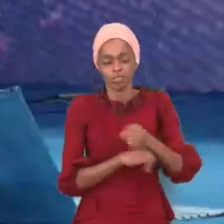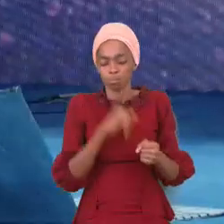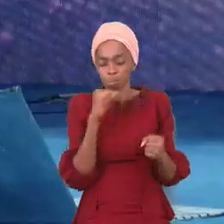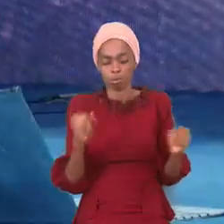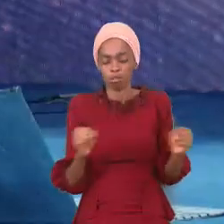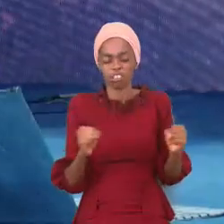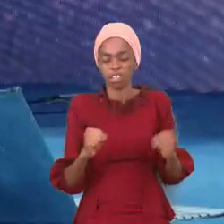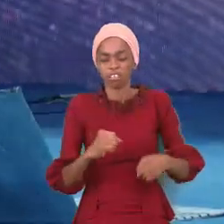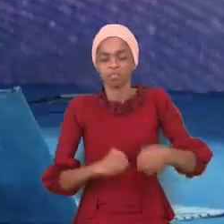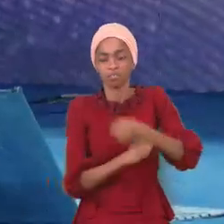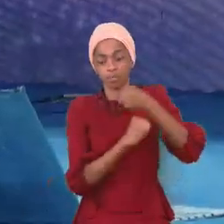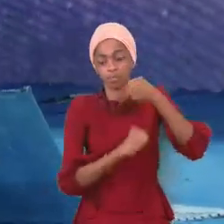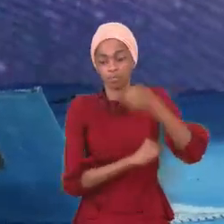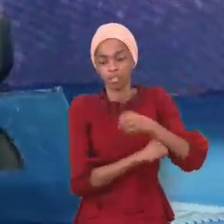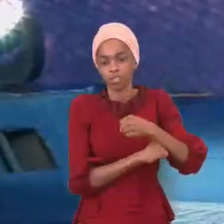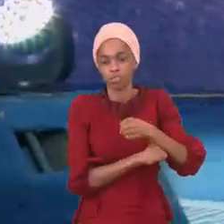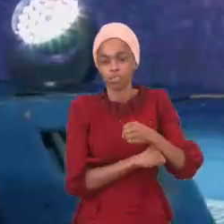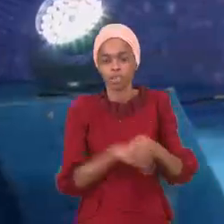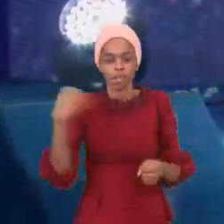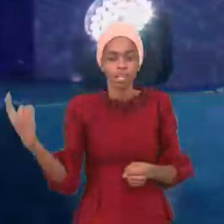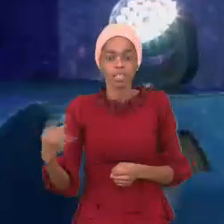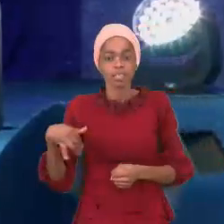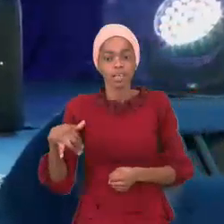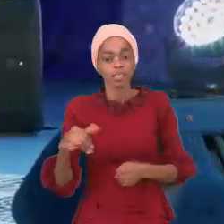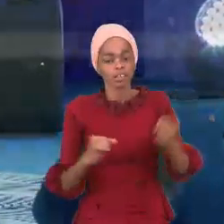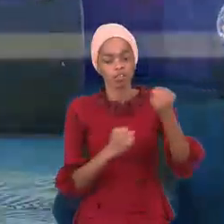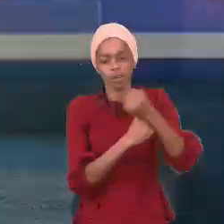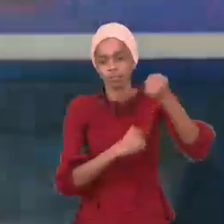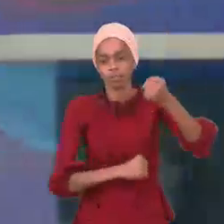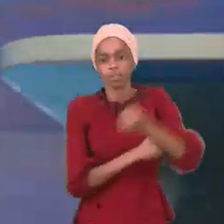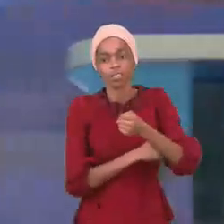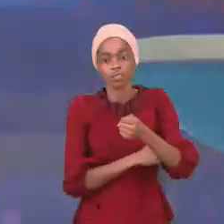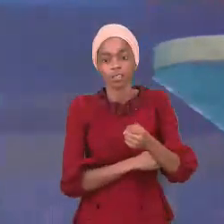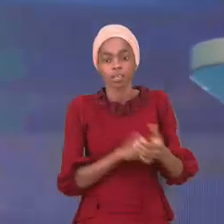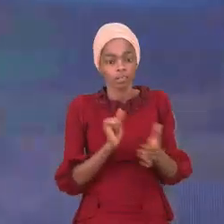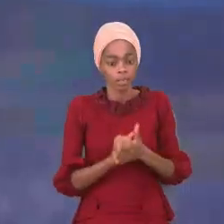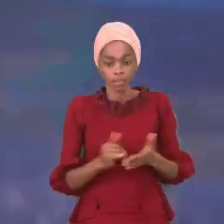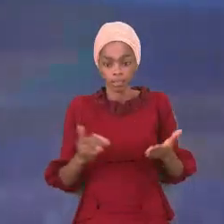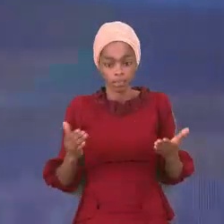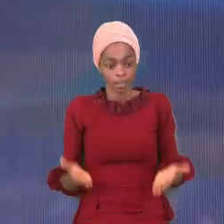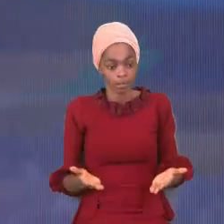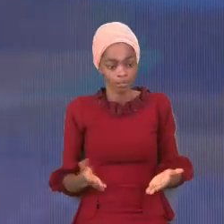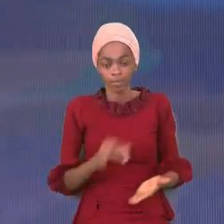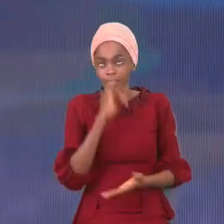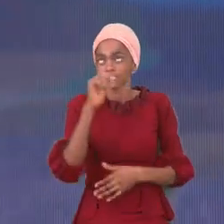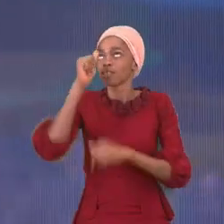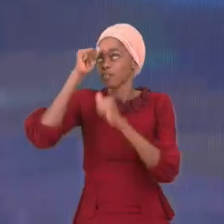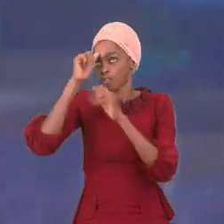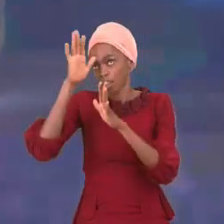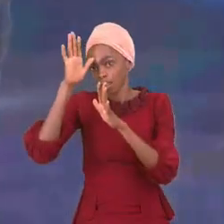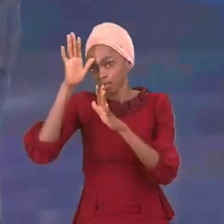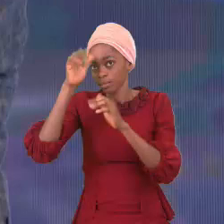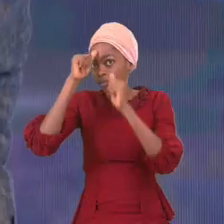unshakable foundation, an eternal foundation, that here is the Father, the Father